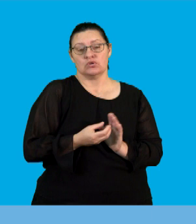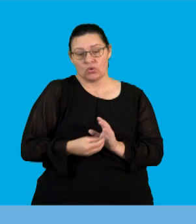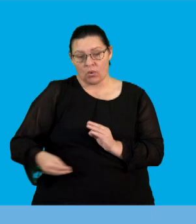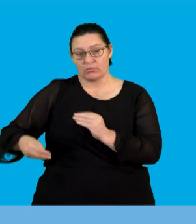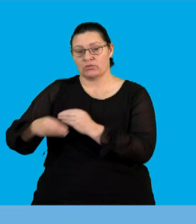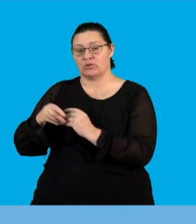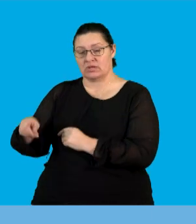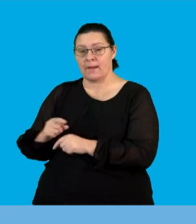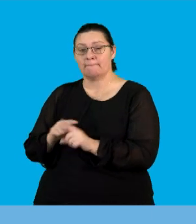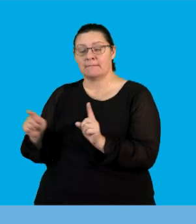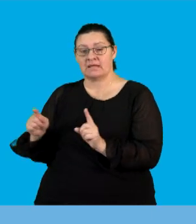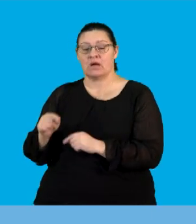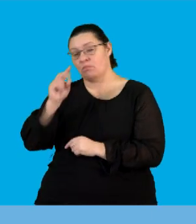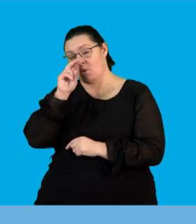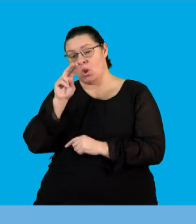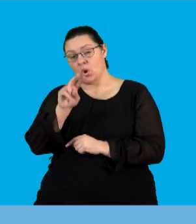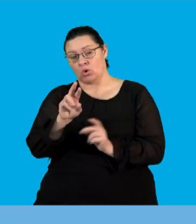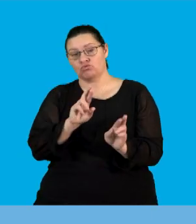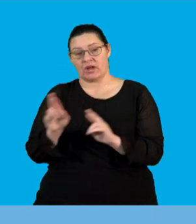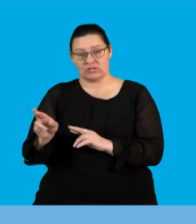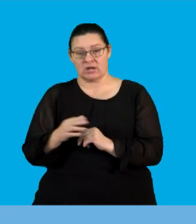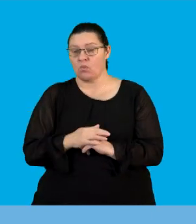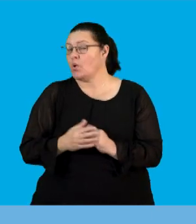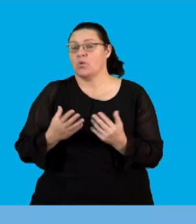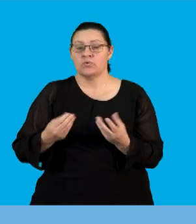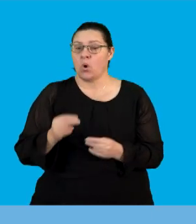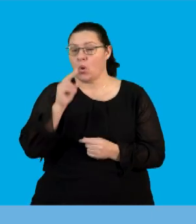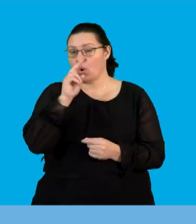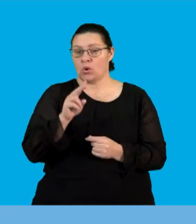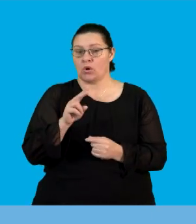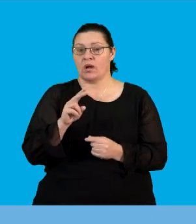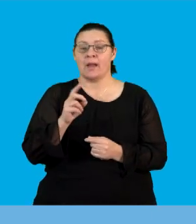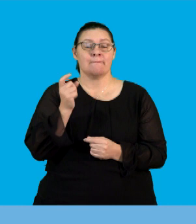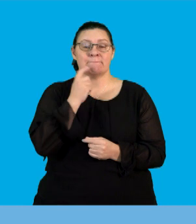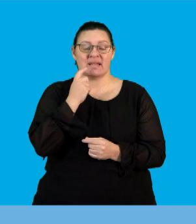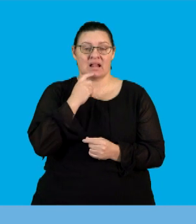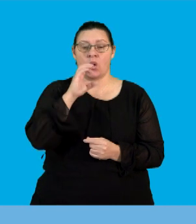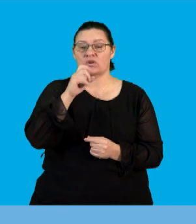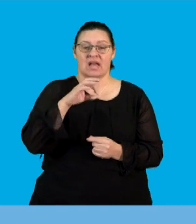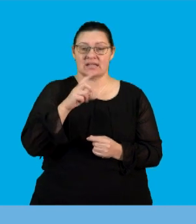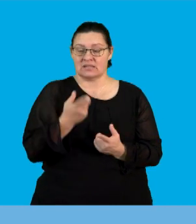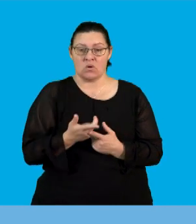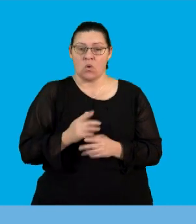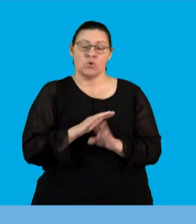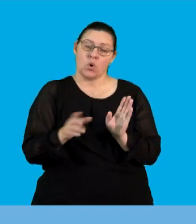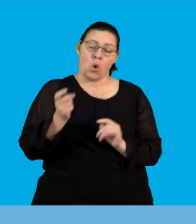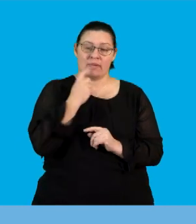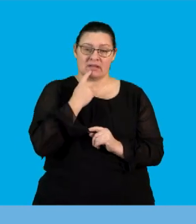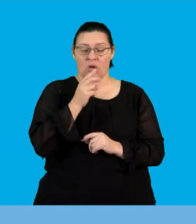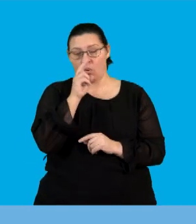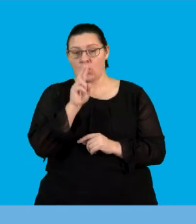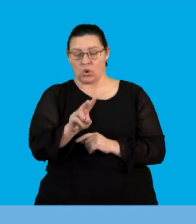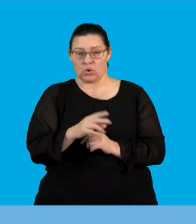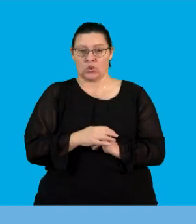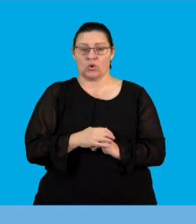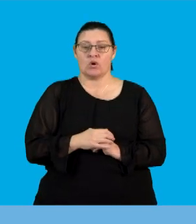to contribute into the reaction. But then when looking at this reaction, we are not looking at the metal oxide or the non-metal oxide.